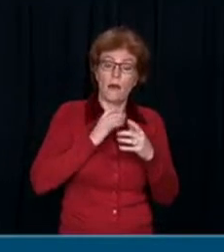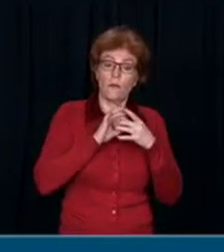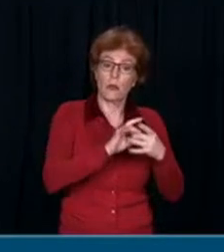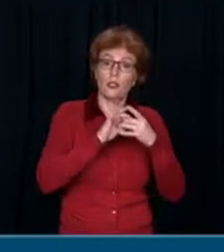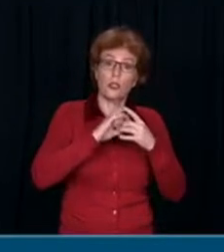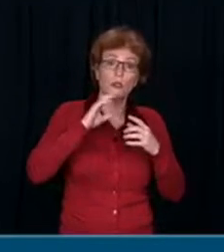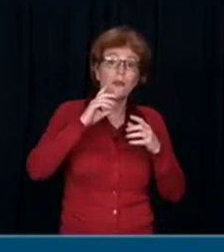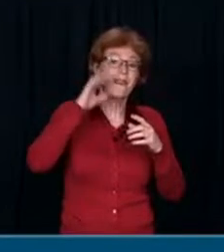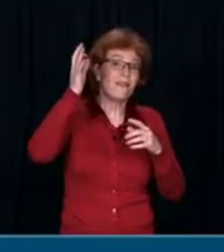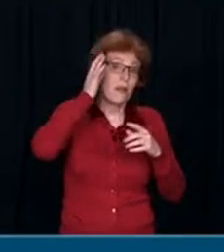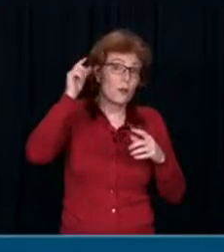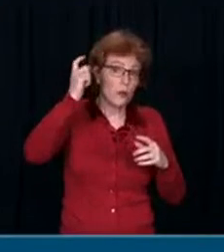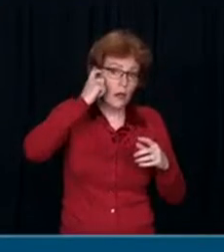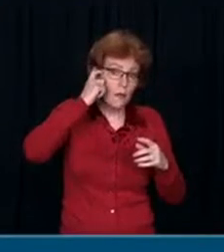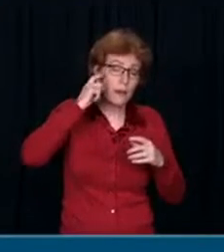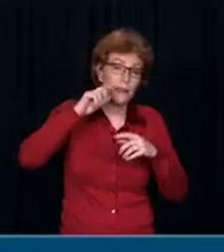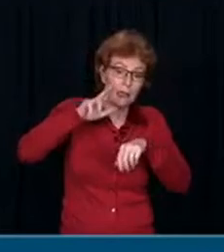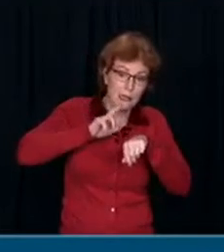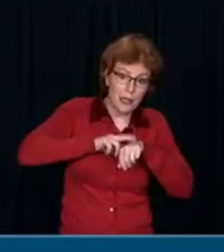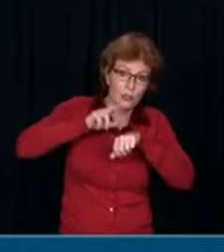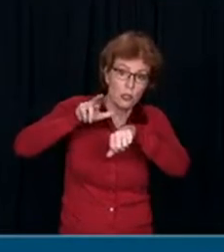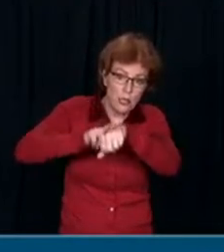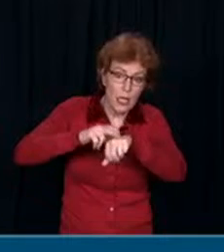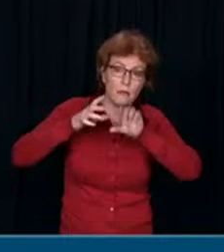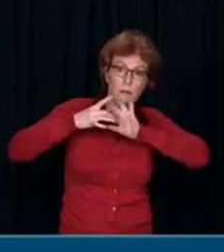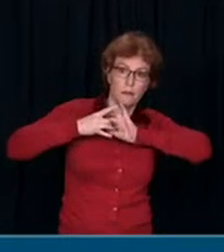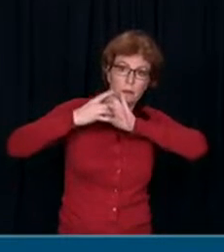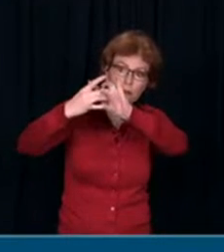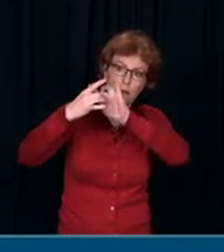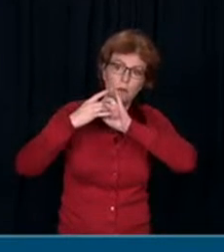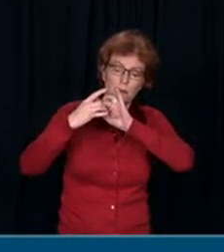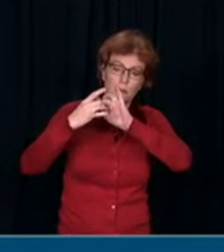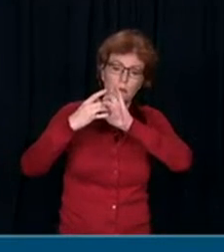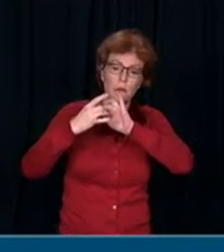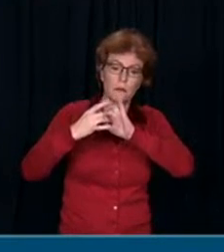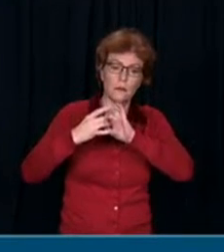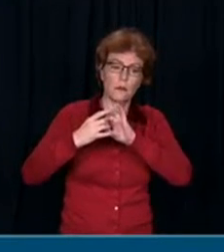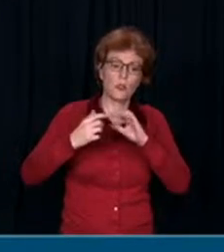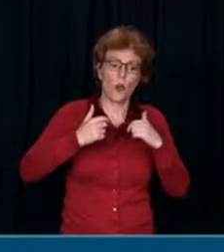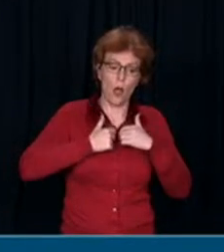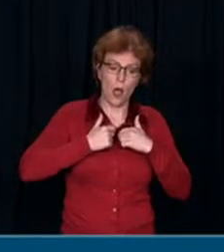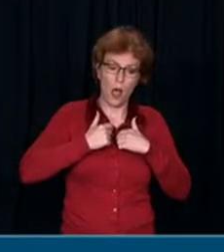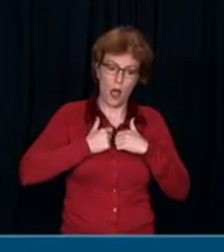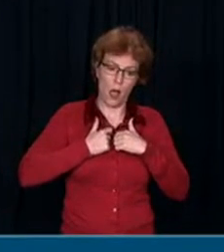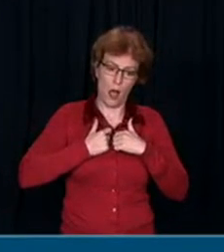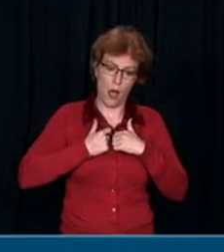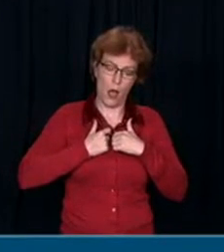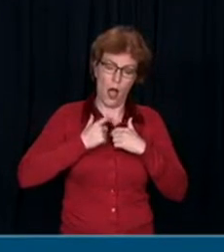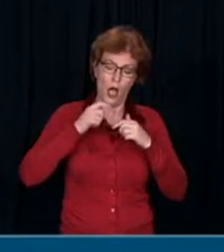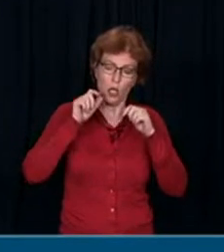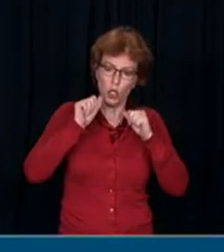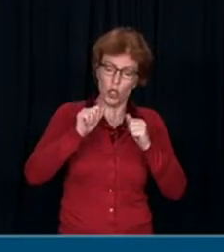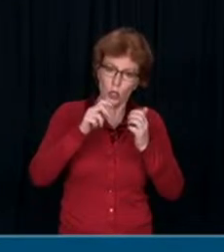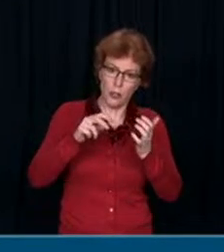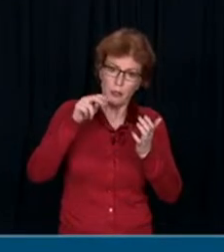federal government, a nation-to-nation relationship. So I was able to go